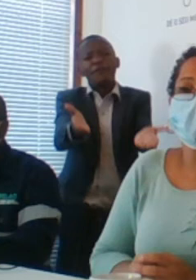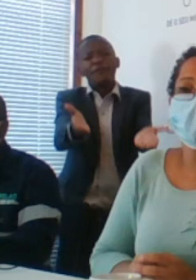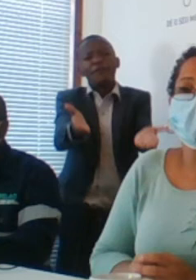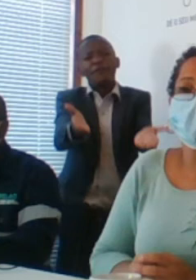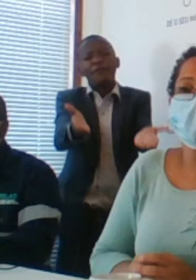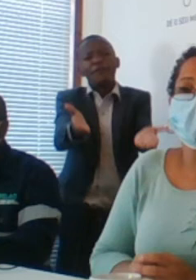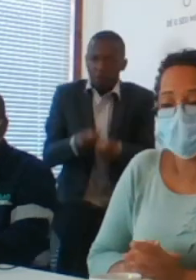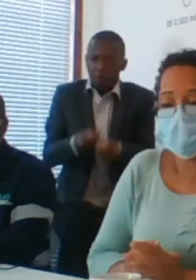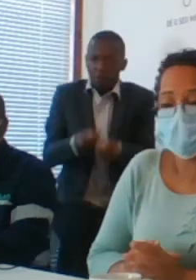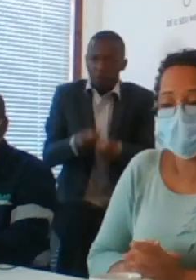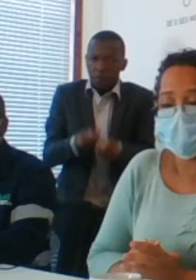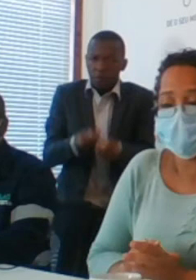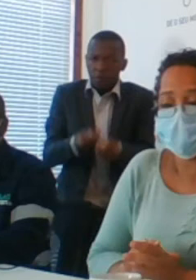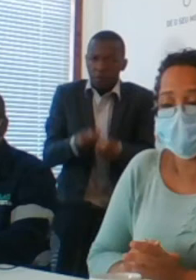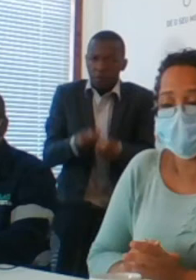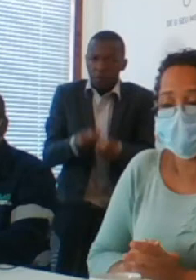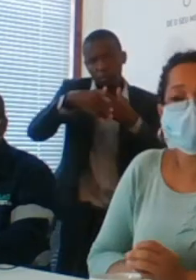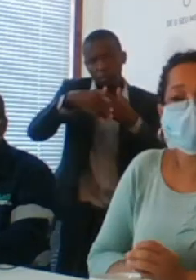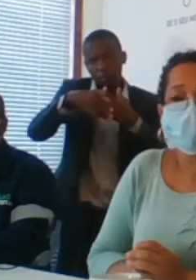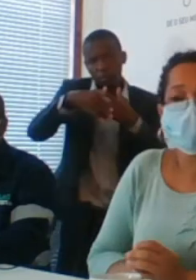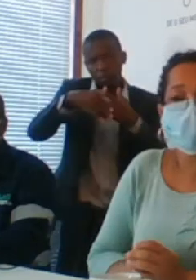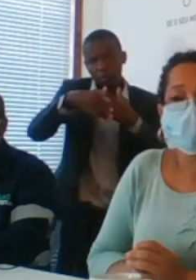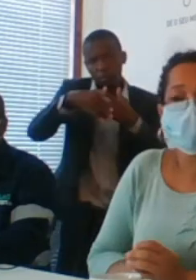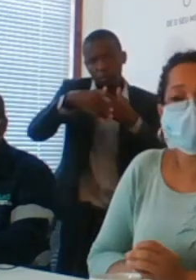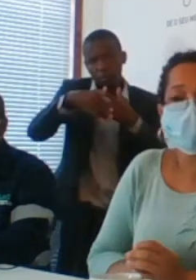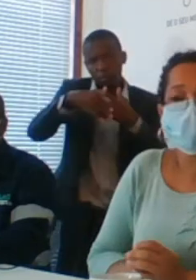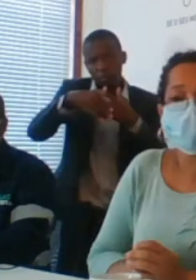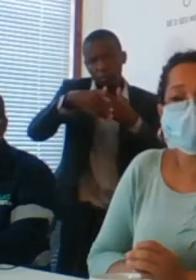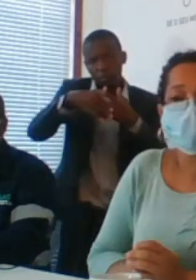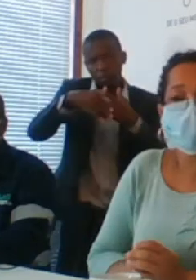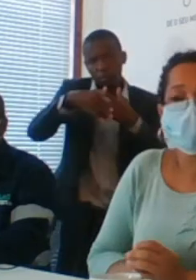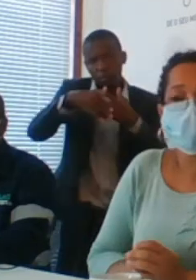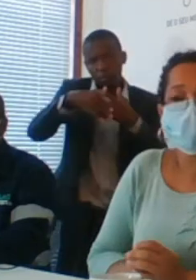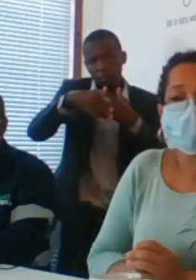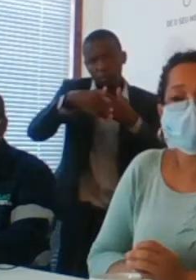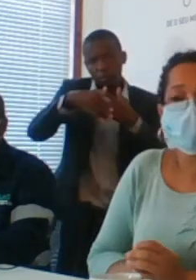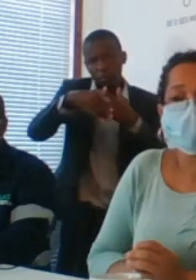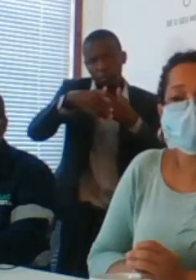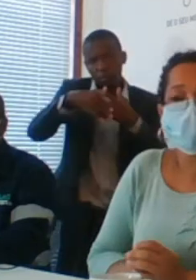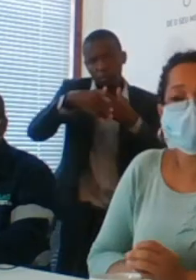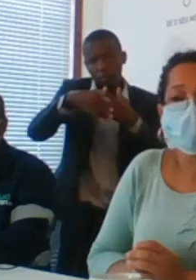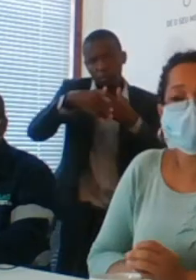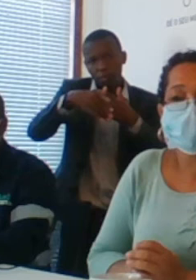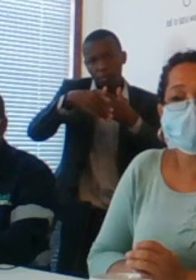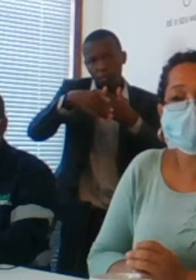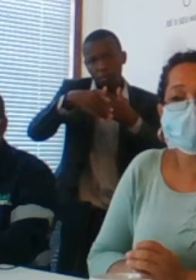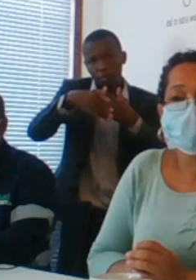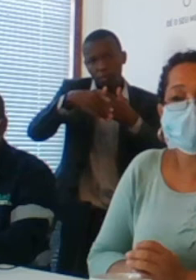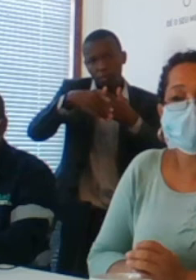for everybody to have access. Next, I will give my word to Lino, our amazing talent